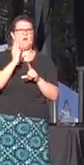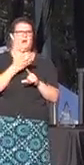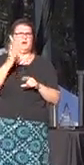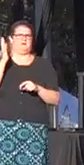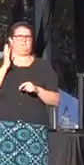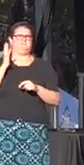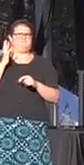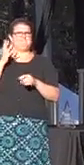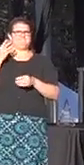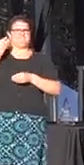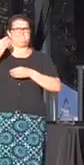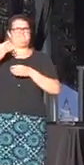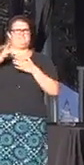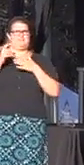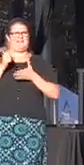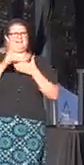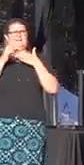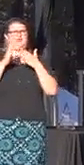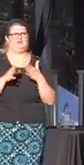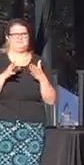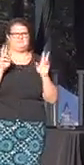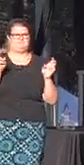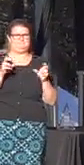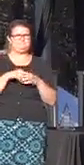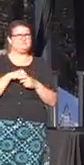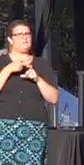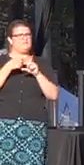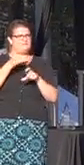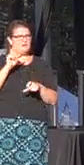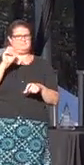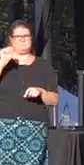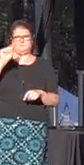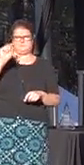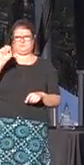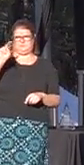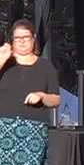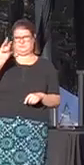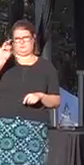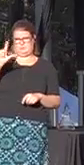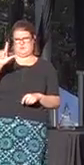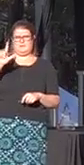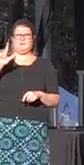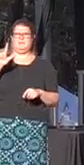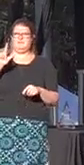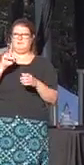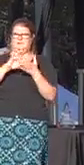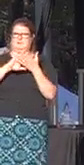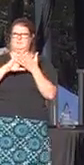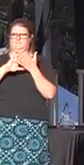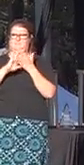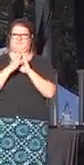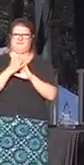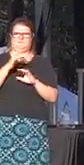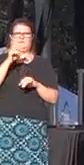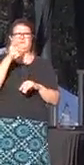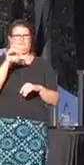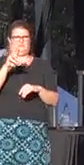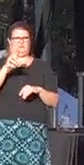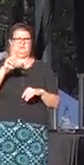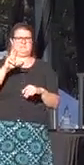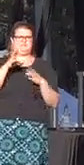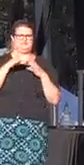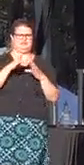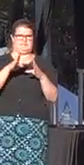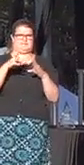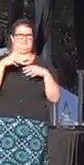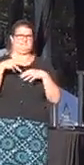foremothers. So from Stonewall, we came these Christopher Street Day or Pride marches that spread